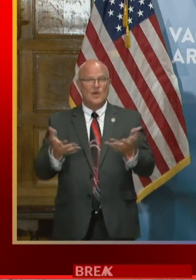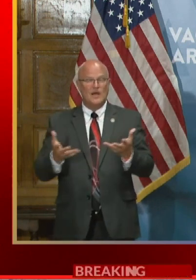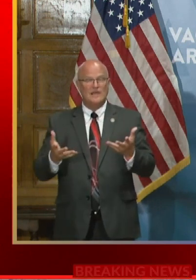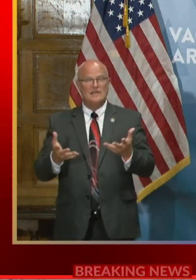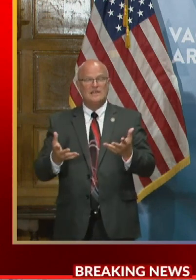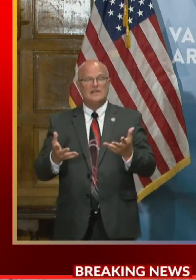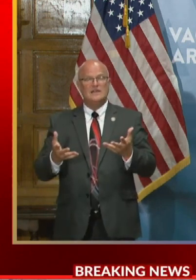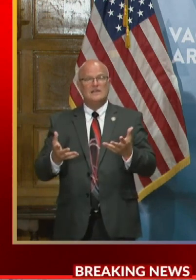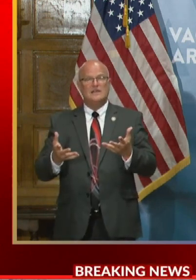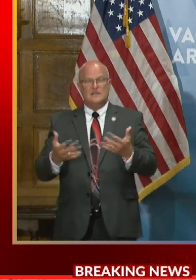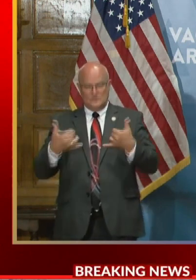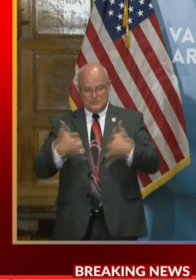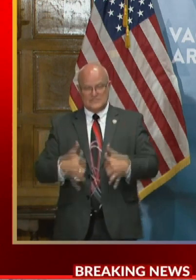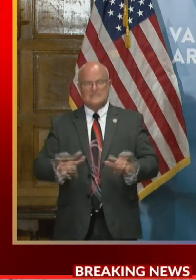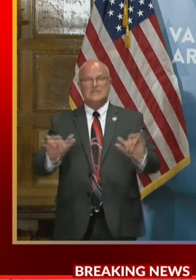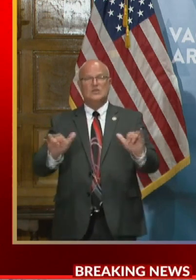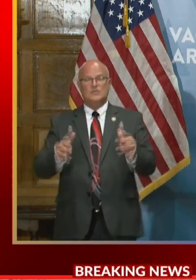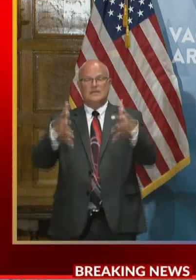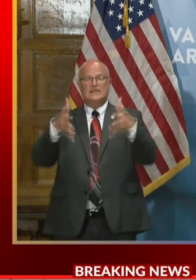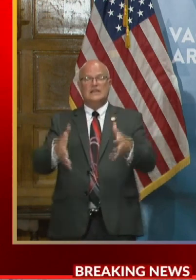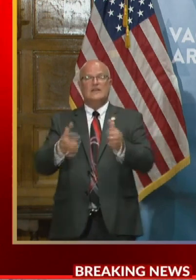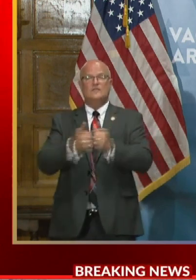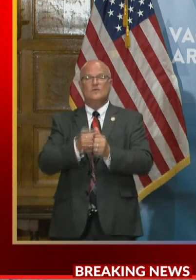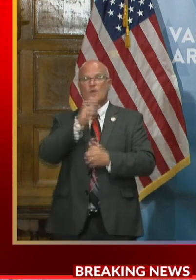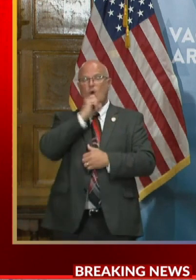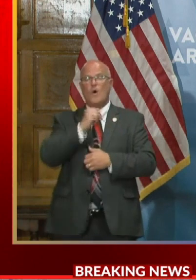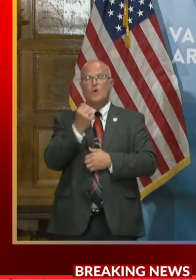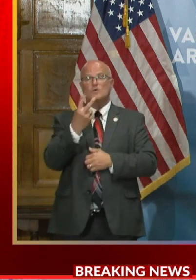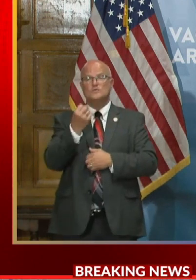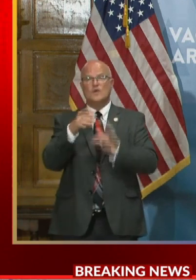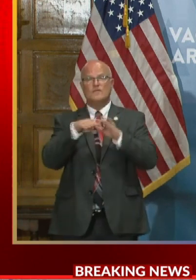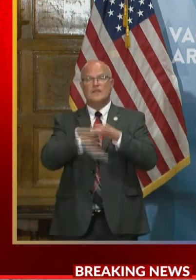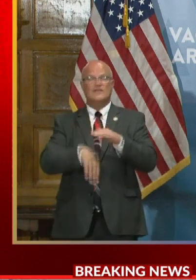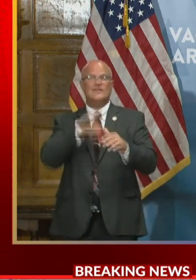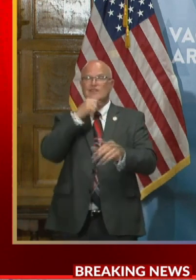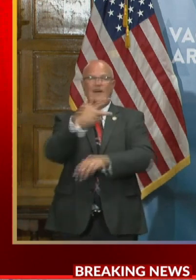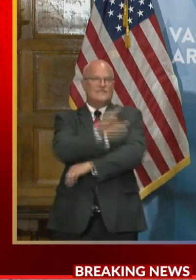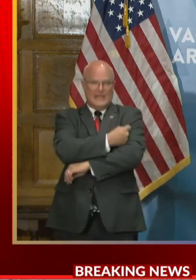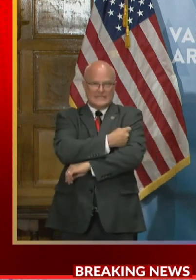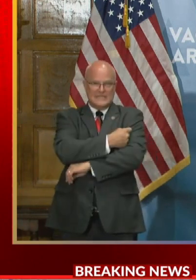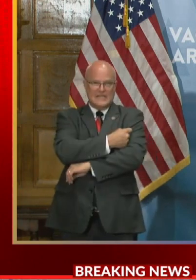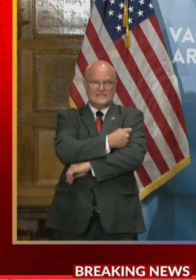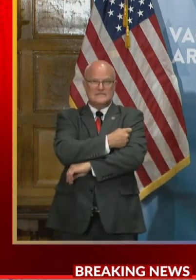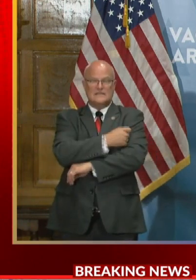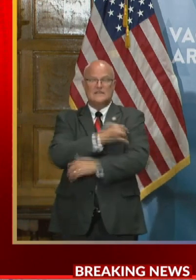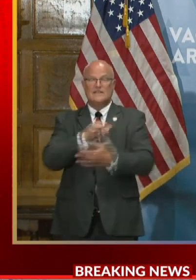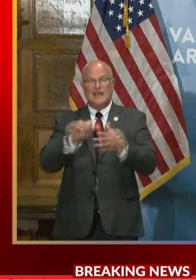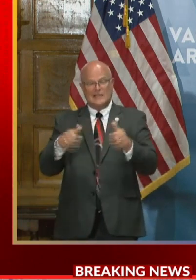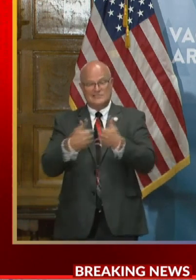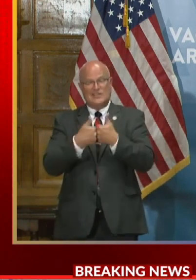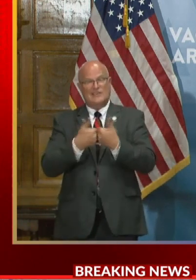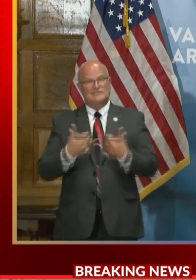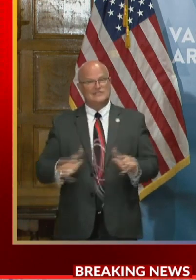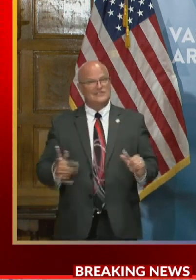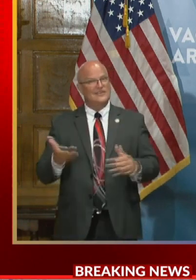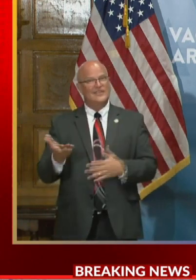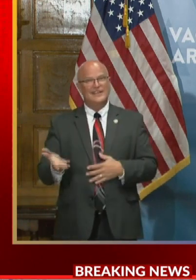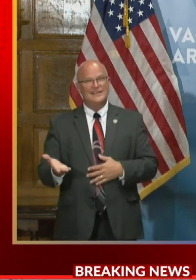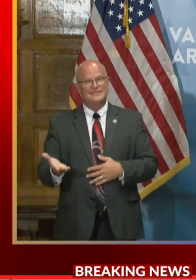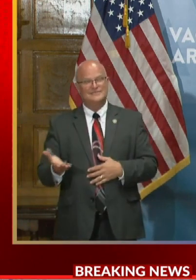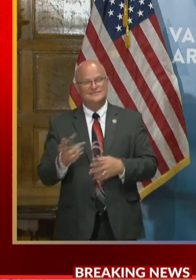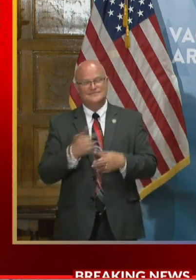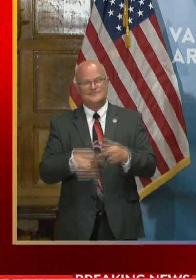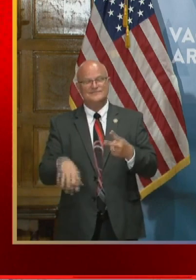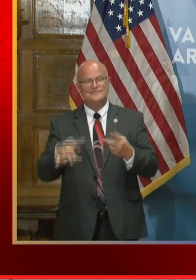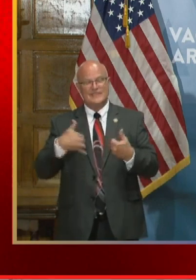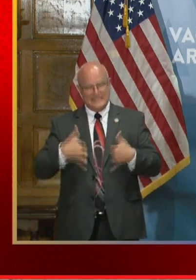is you're still going to be left with 12 and under not being able to be vaccinated, so that challenge is still there. You're still going to